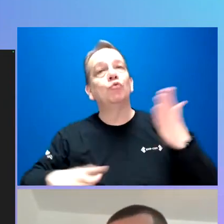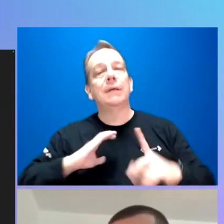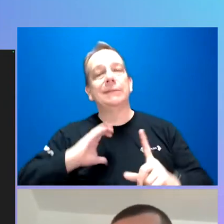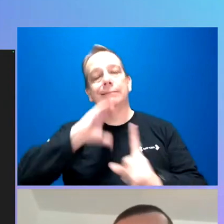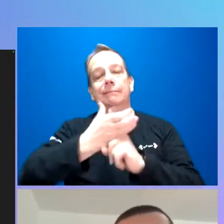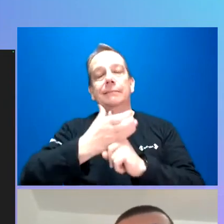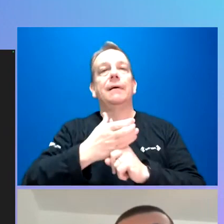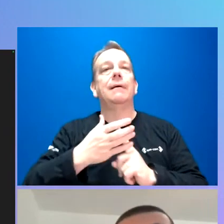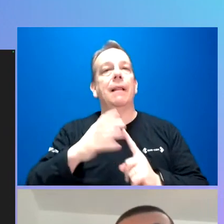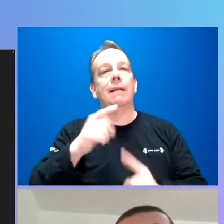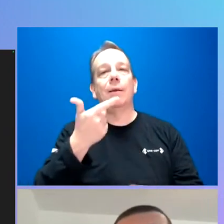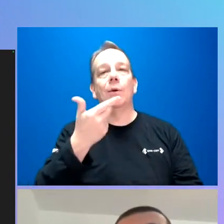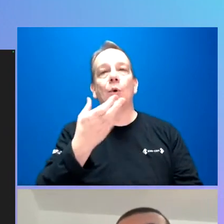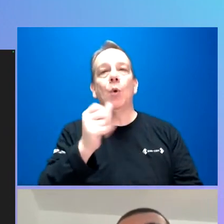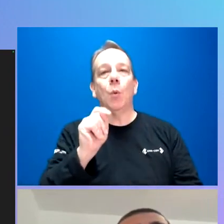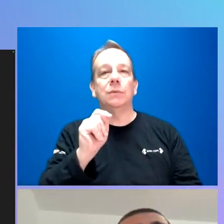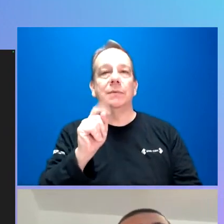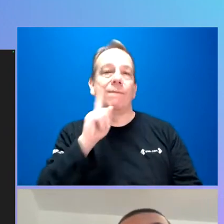Halloween.